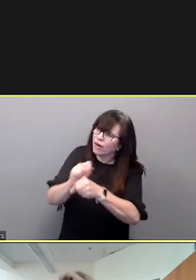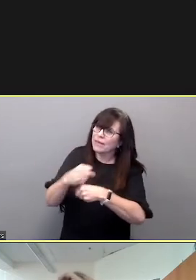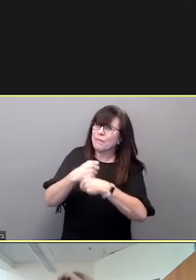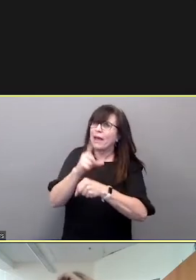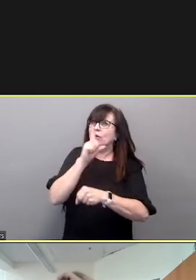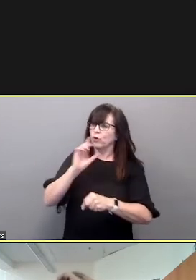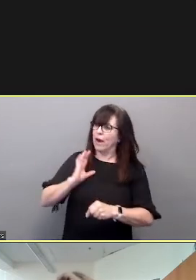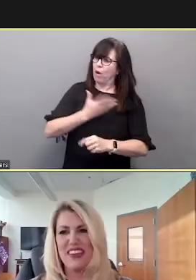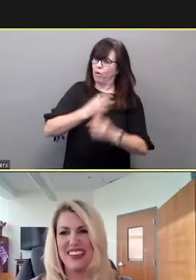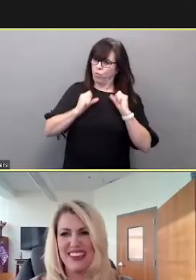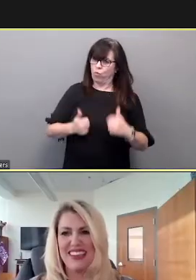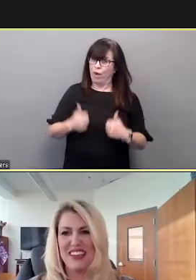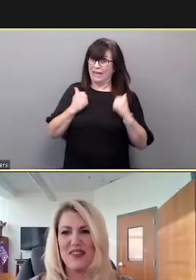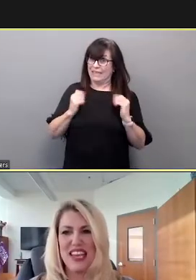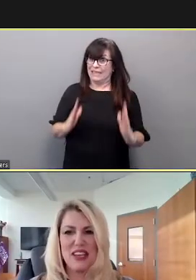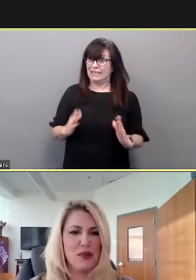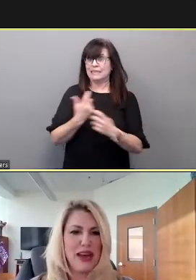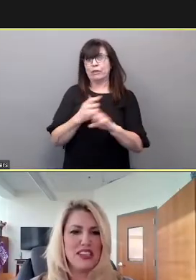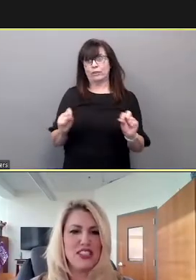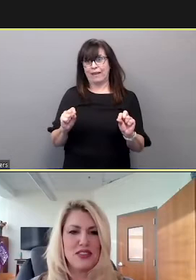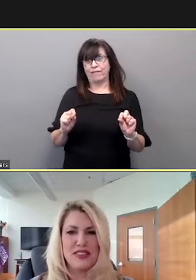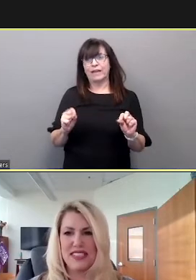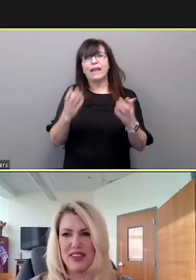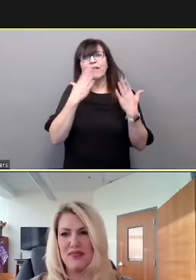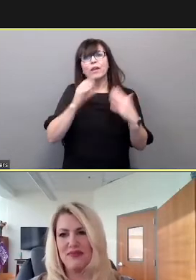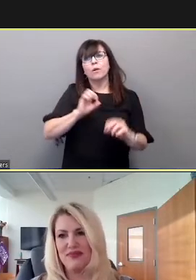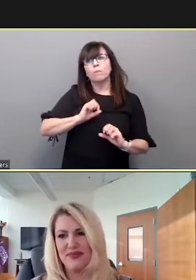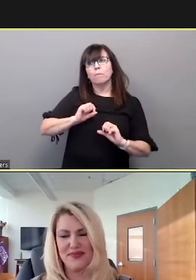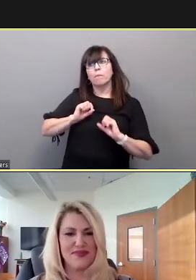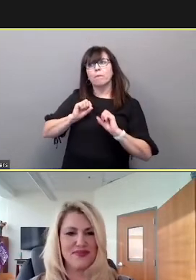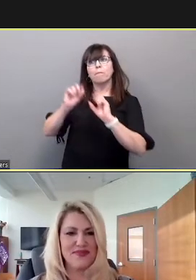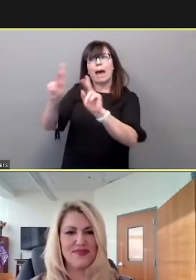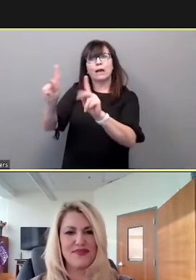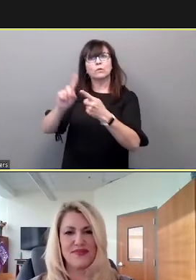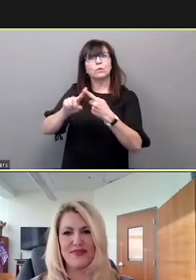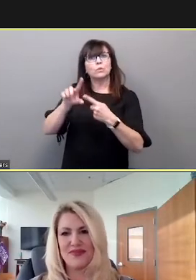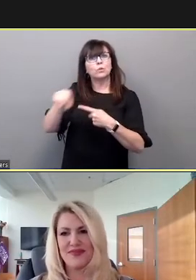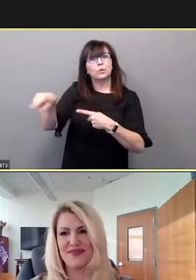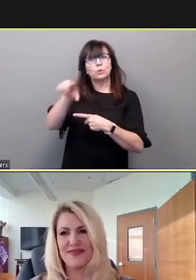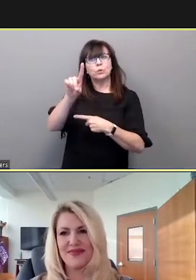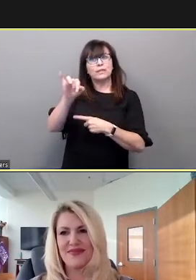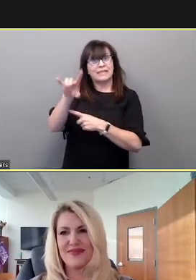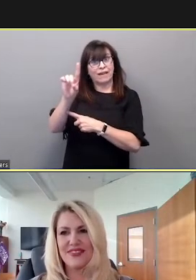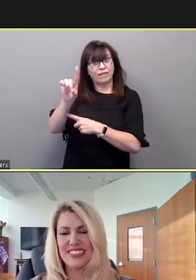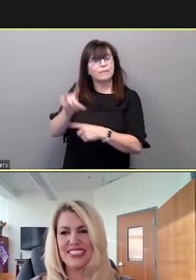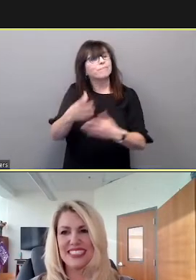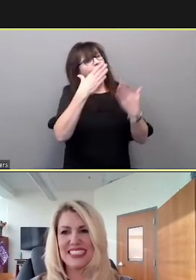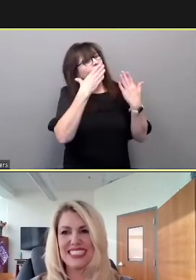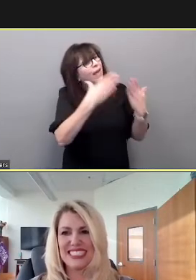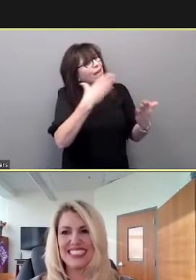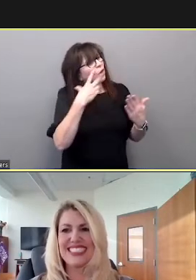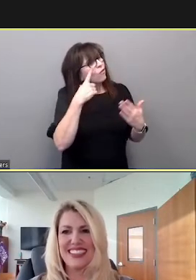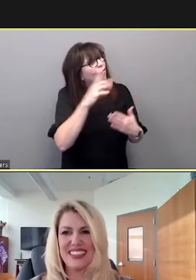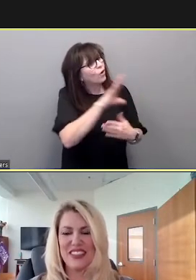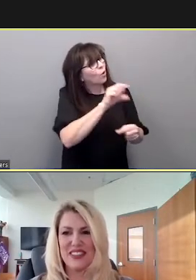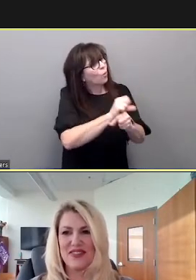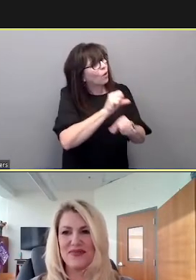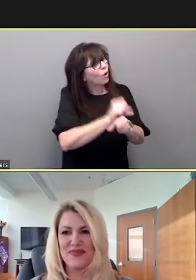our residents are safe. Thank you. Back to you, David. Yeah, thank you, Katrina, and just thank you for all you've done. I